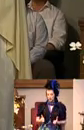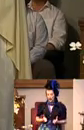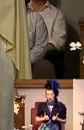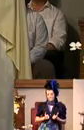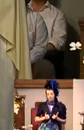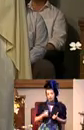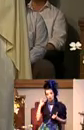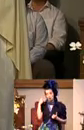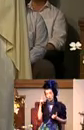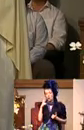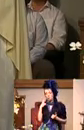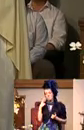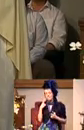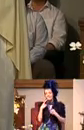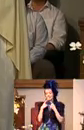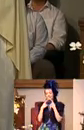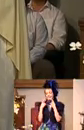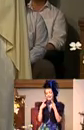forgiven,